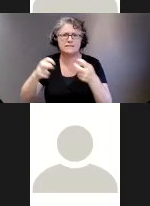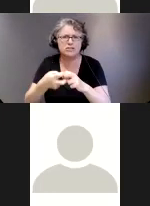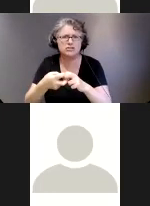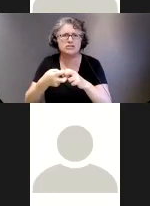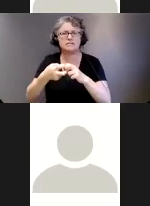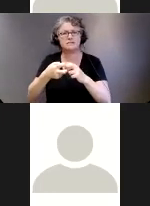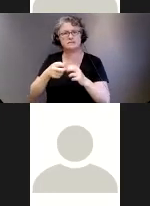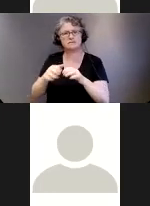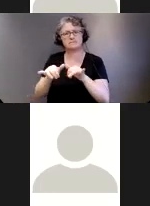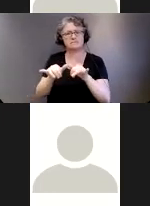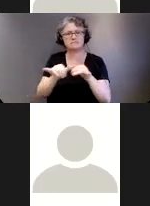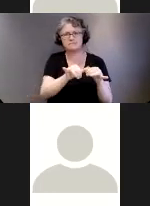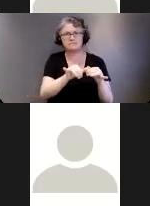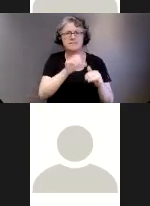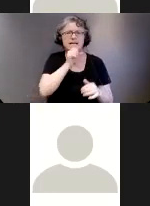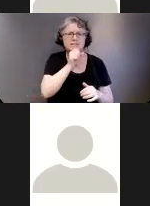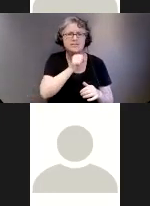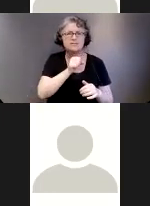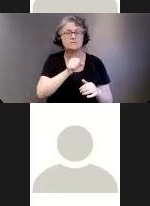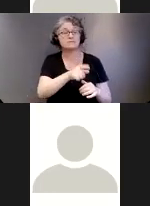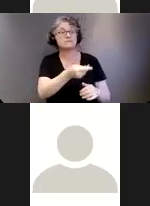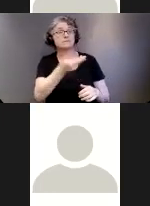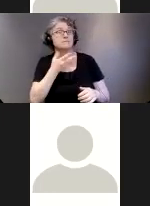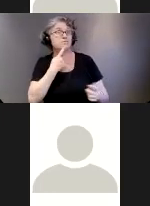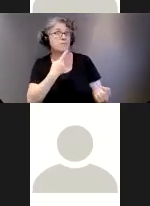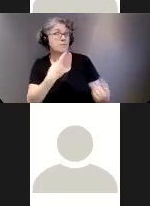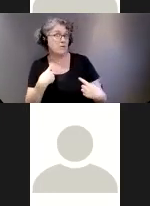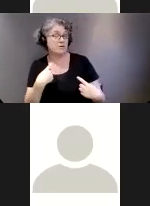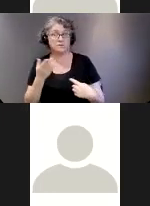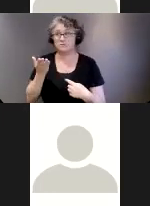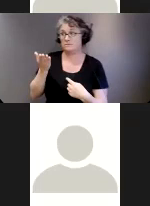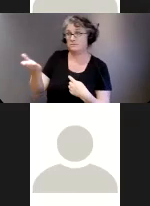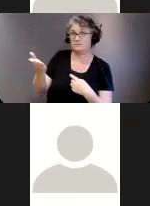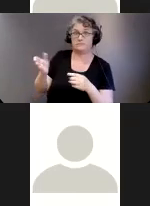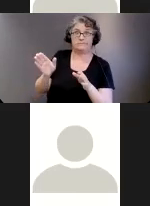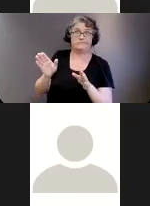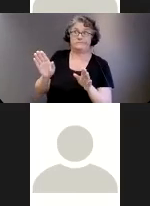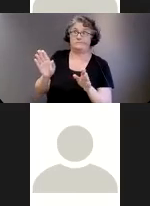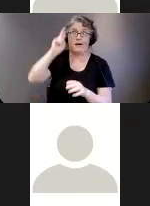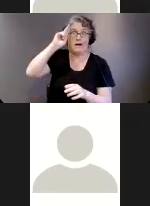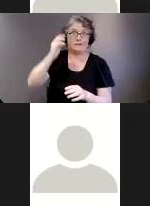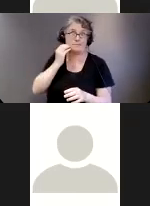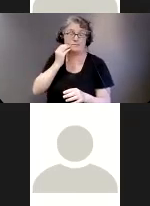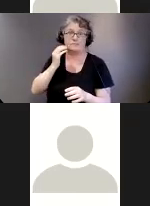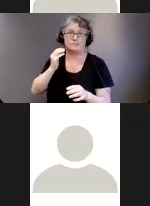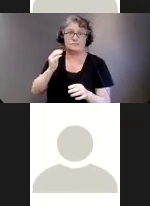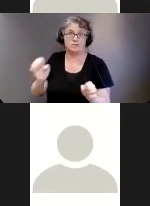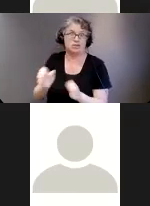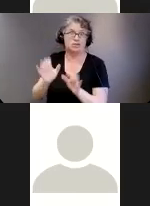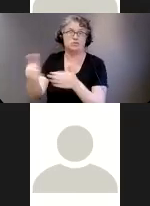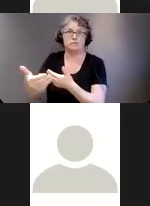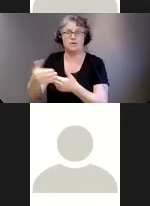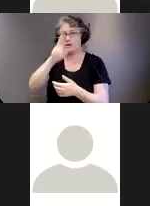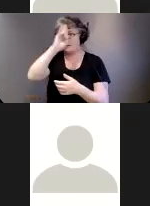those statistics are based on what was reported to the emergency room or to the paramedics, and that often in